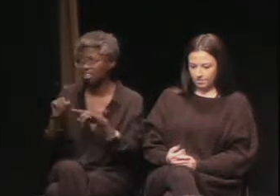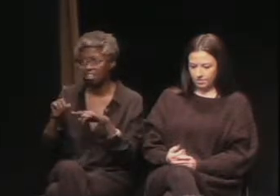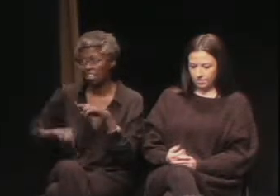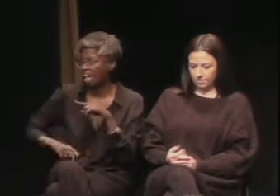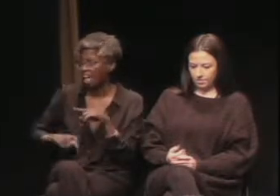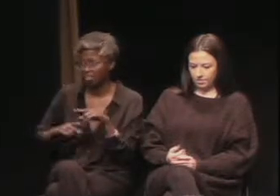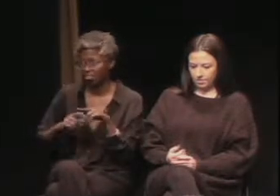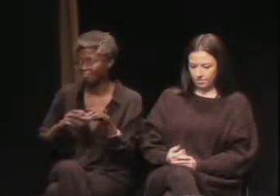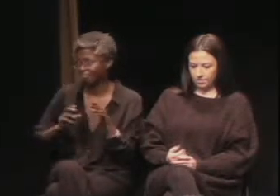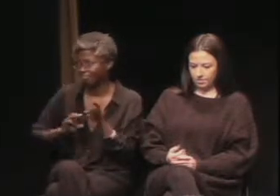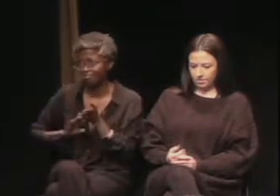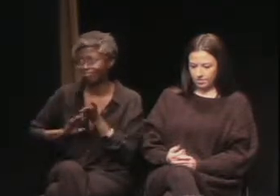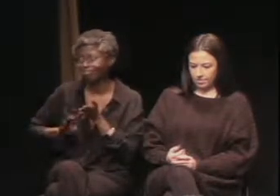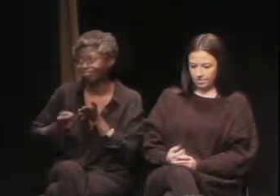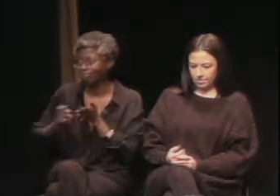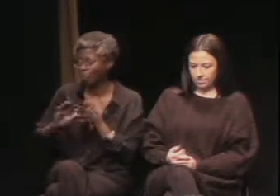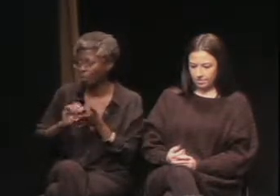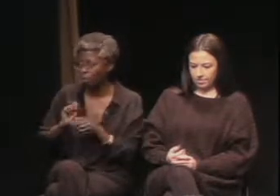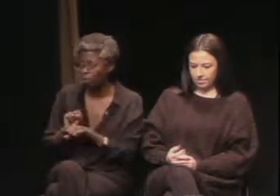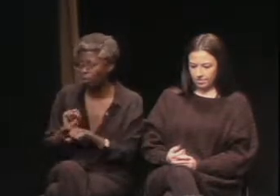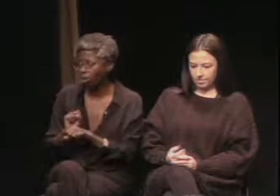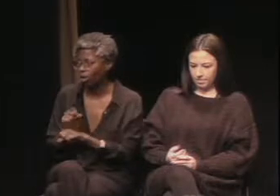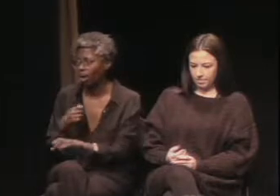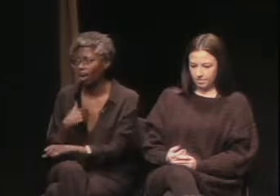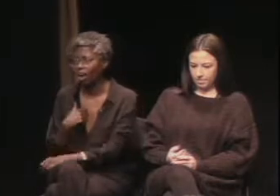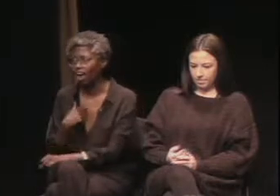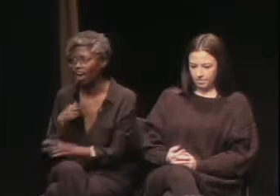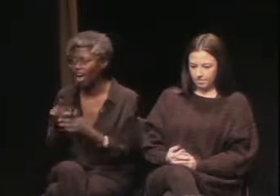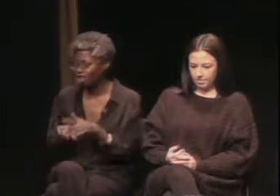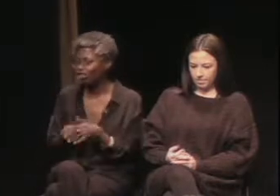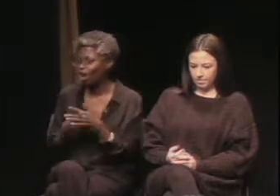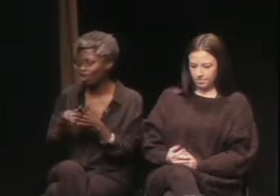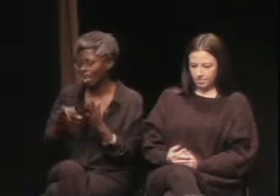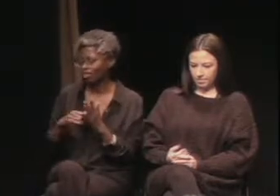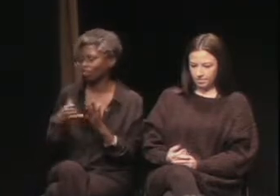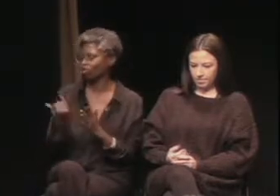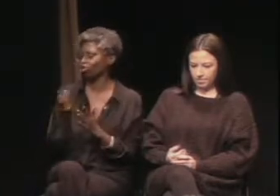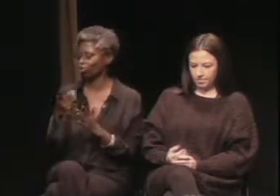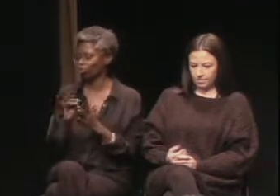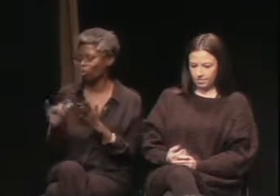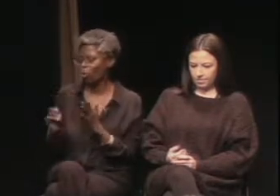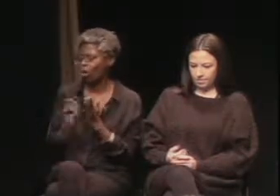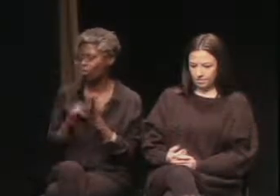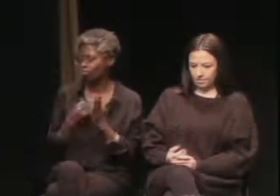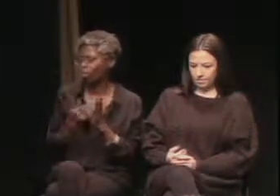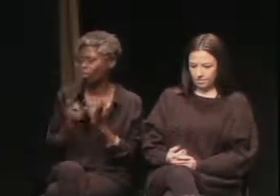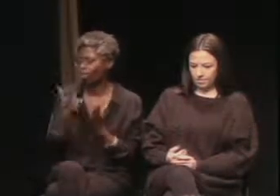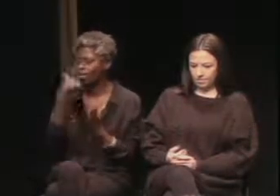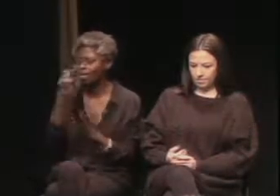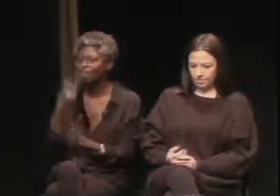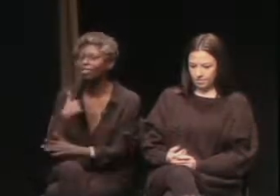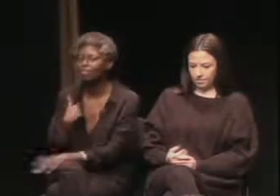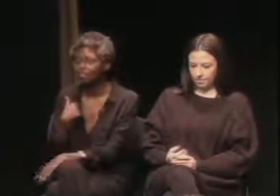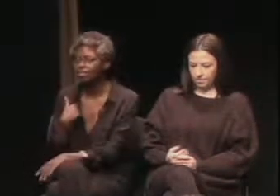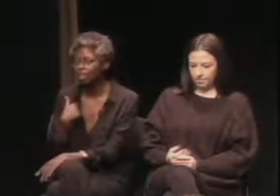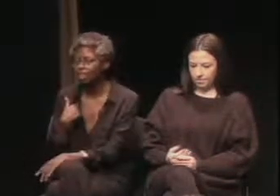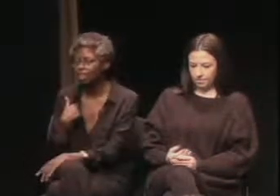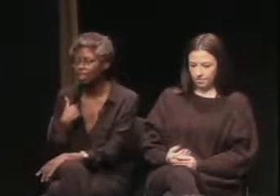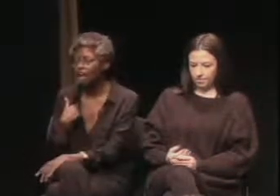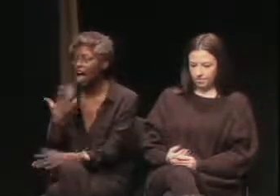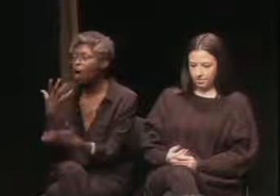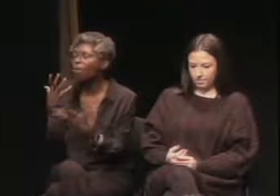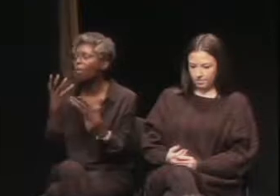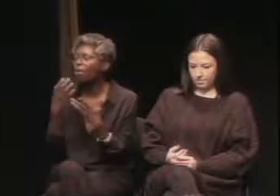can't. So what happened is that I started the joy journal because, again, Virgo, I wanted